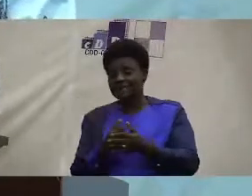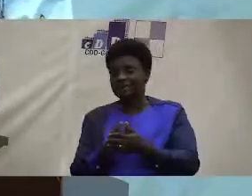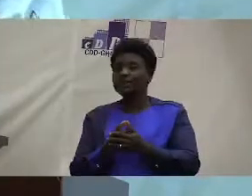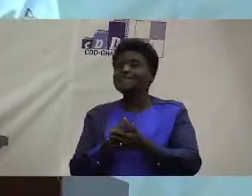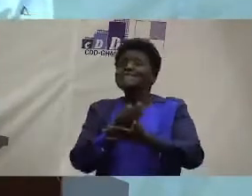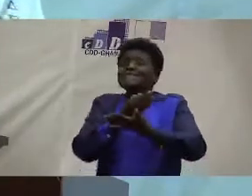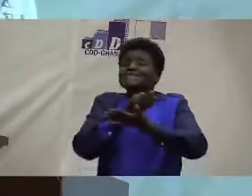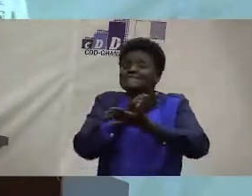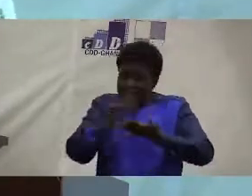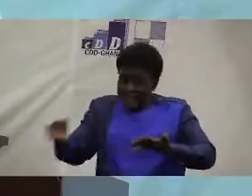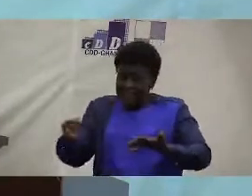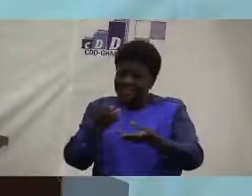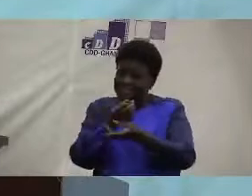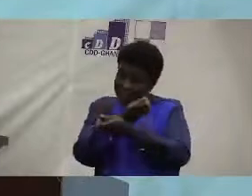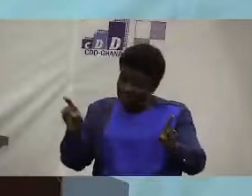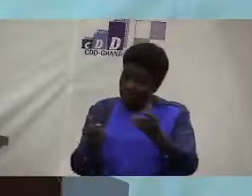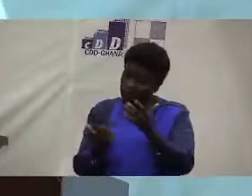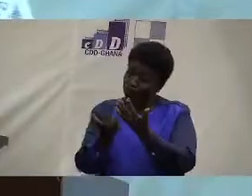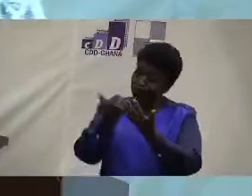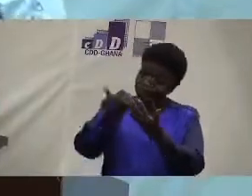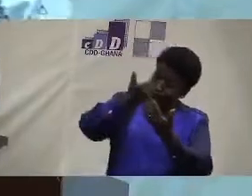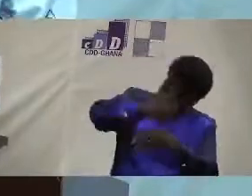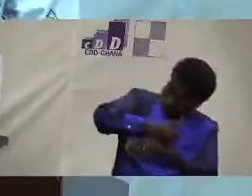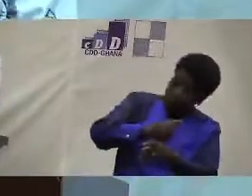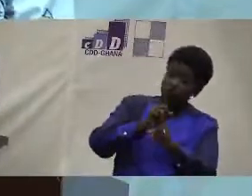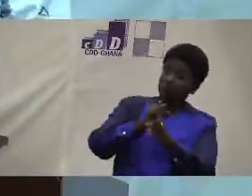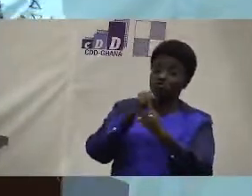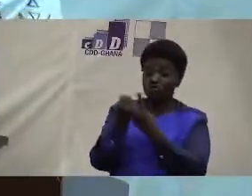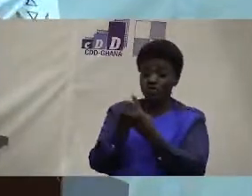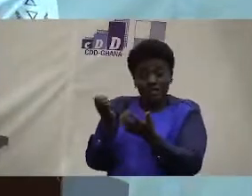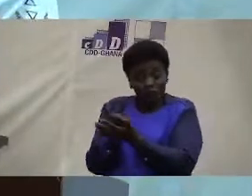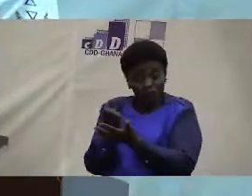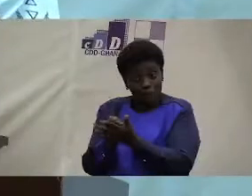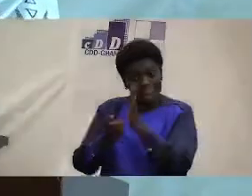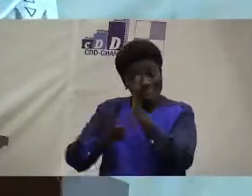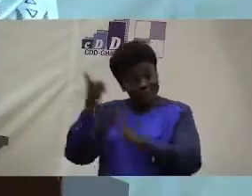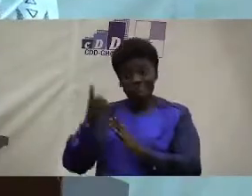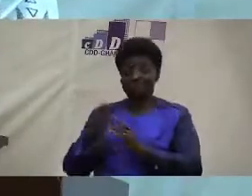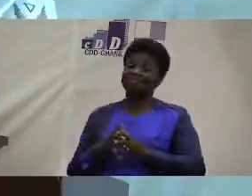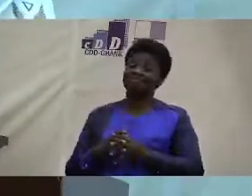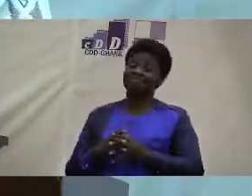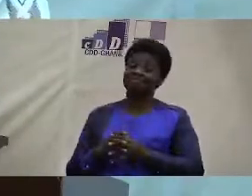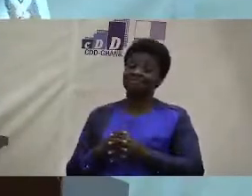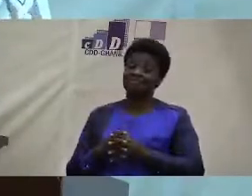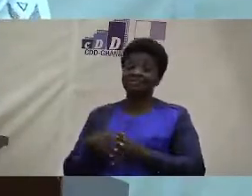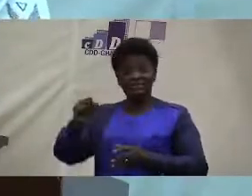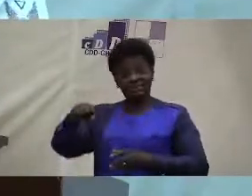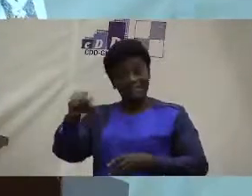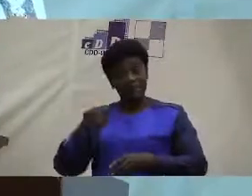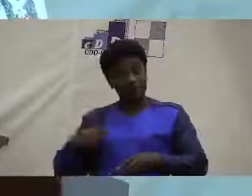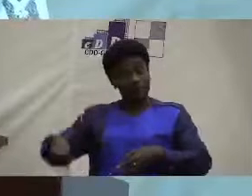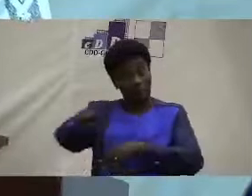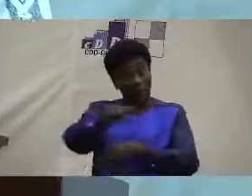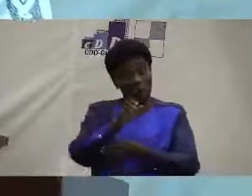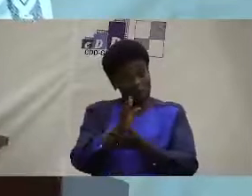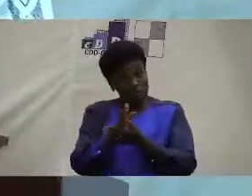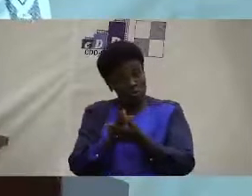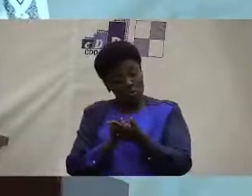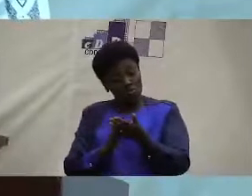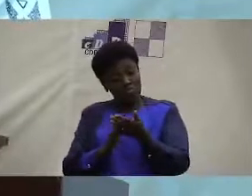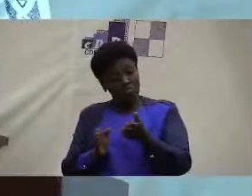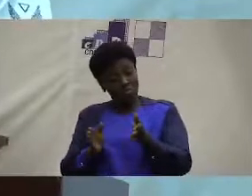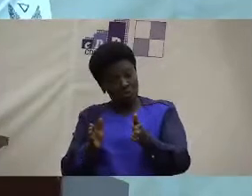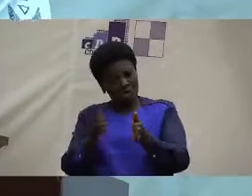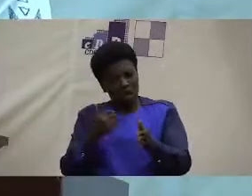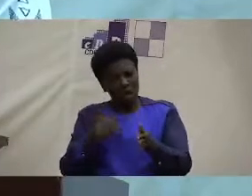of democracy to promote socioeconomic development. we've all had at some point